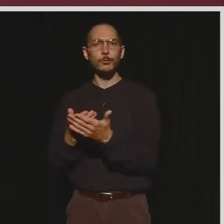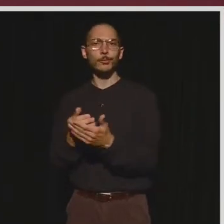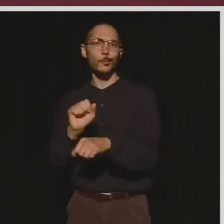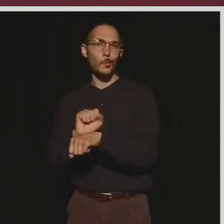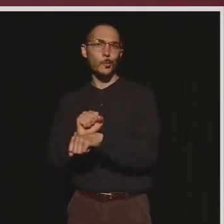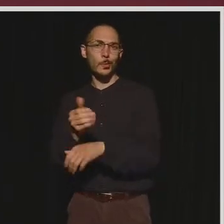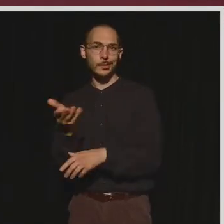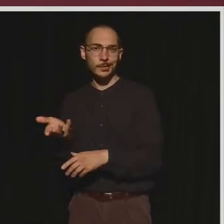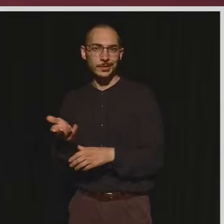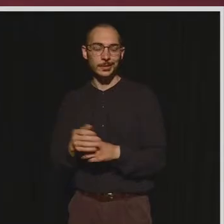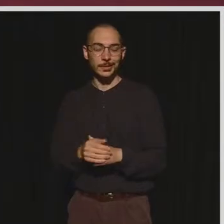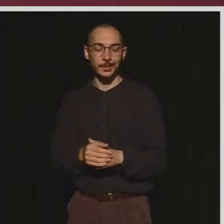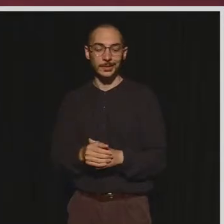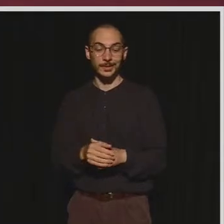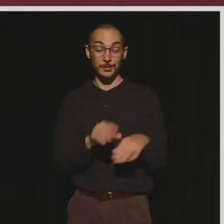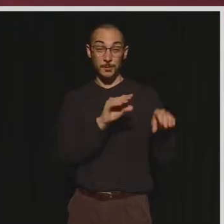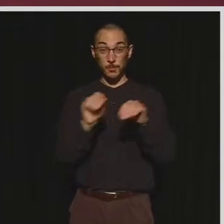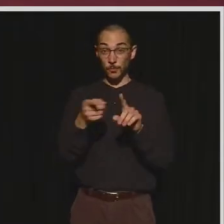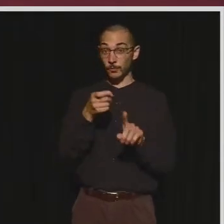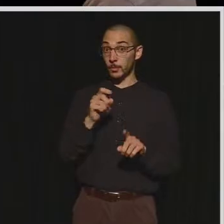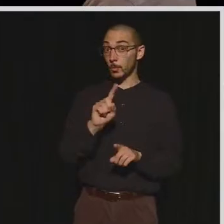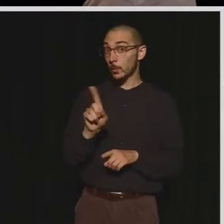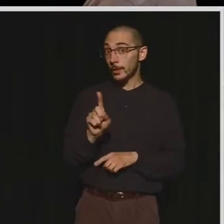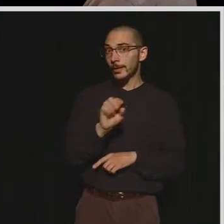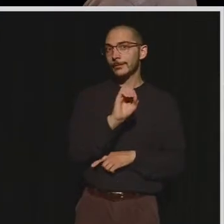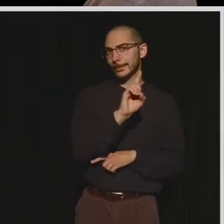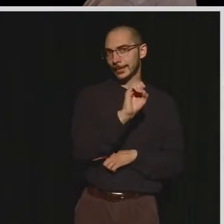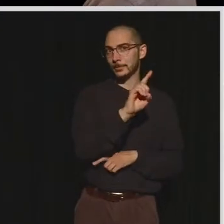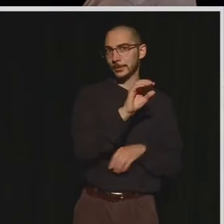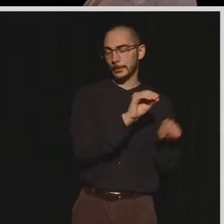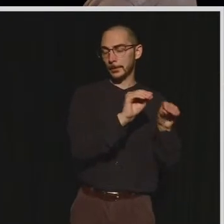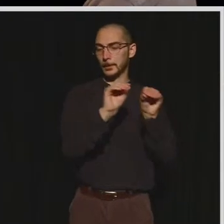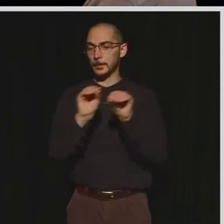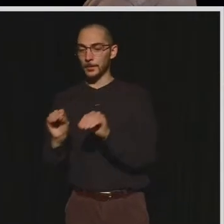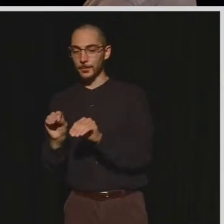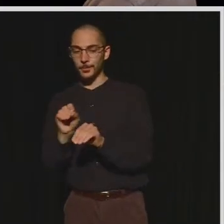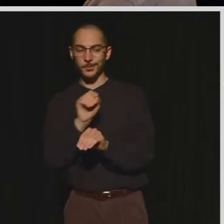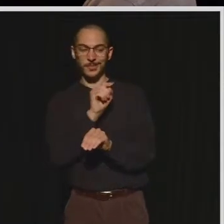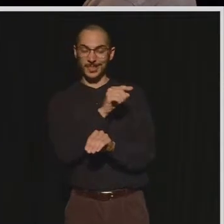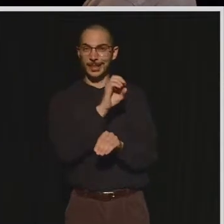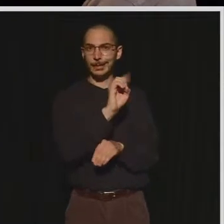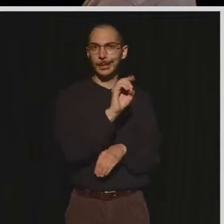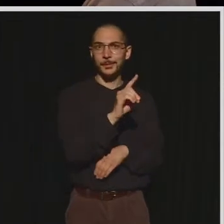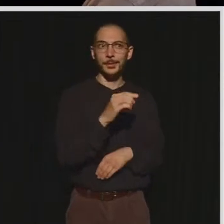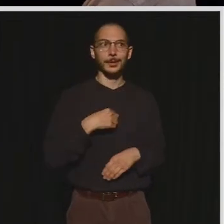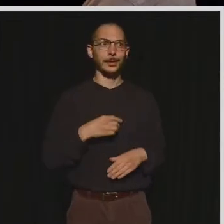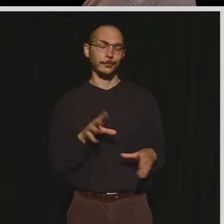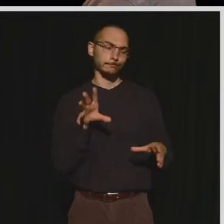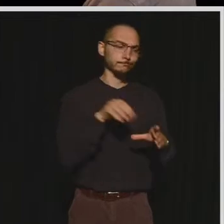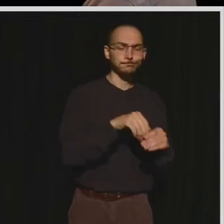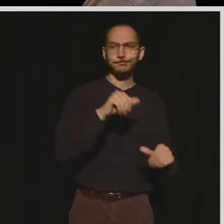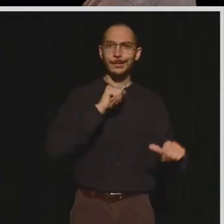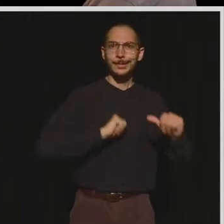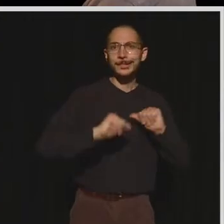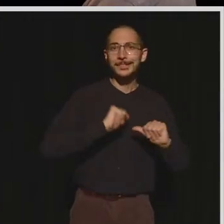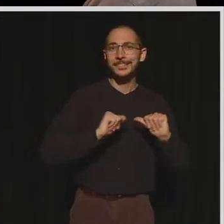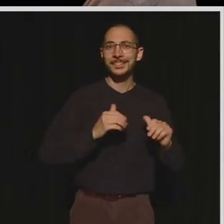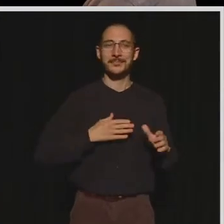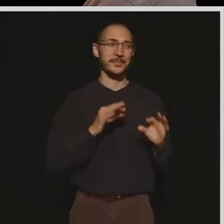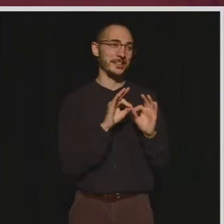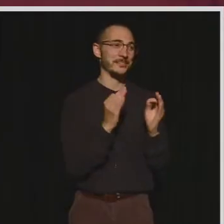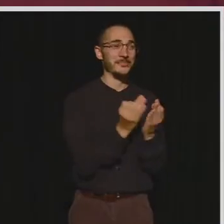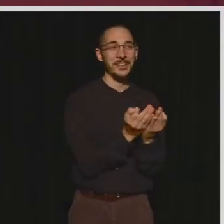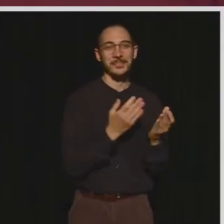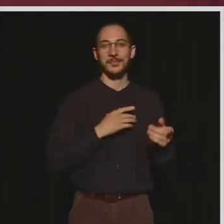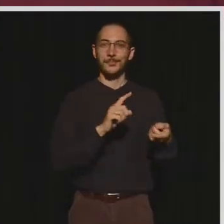theater, raised by drag queens is what I tend to say, because there were lots and lots of drag queens